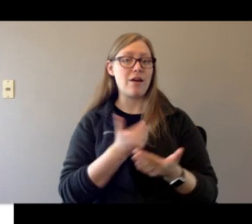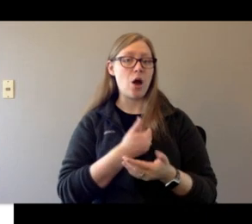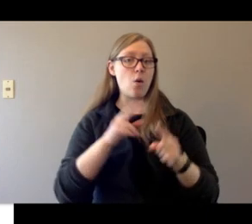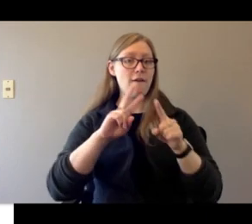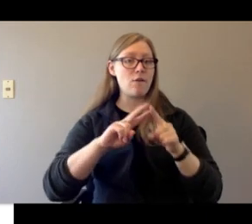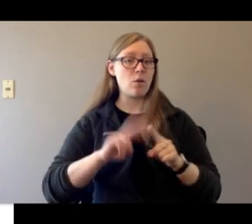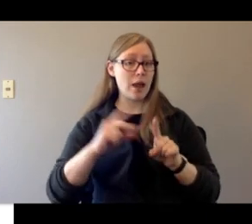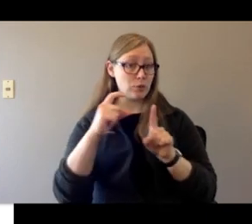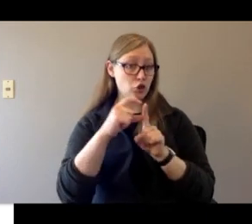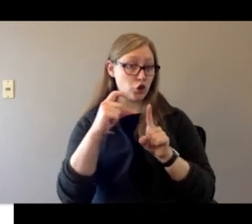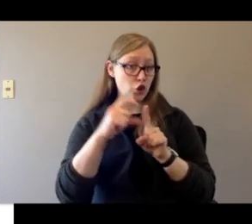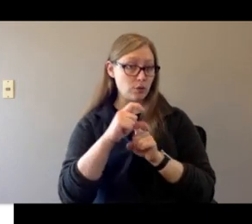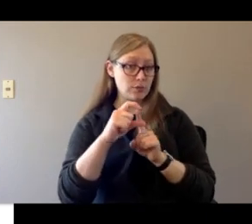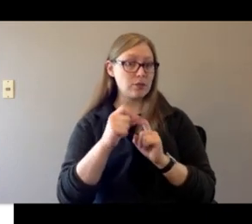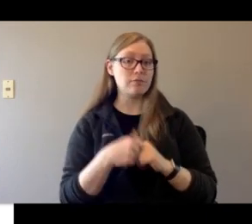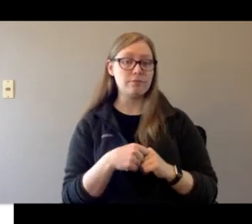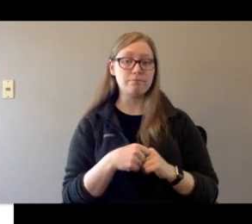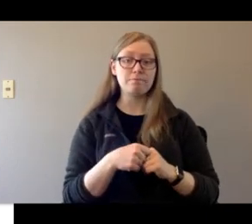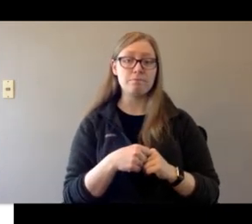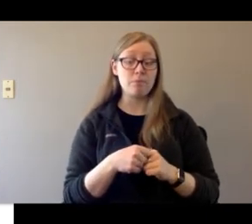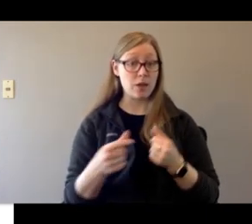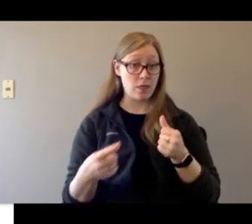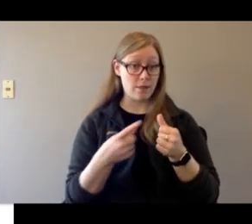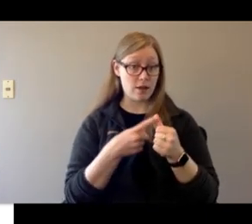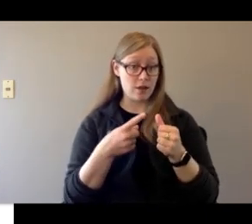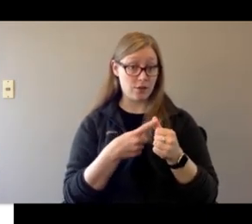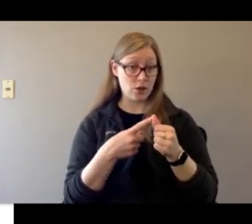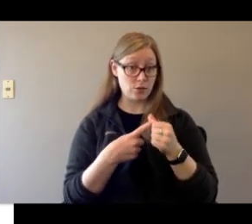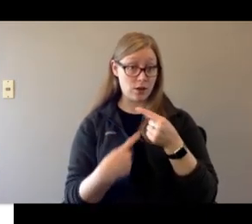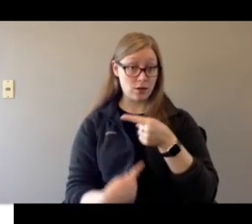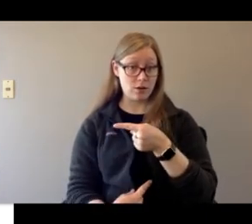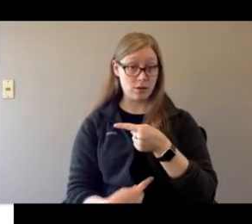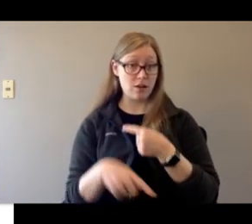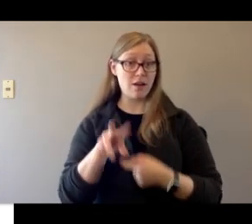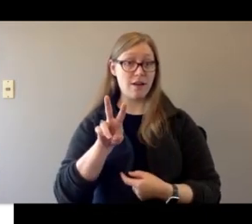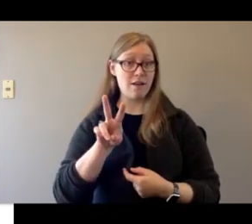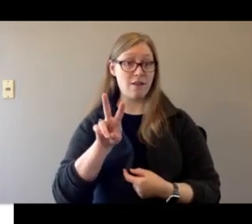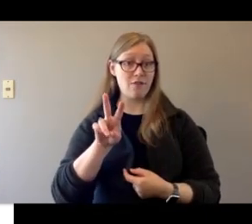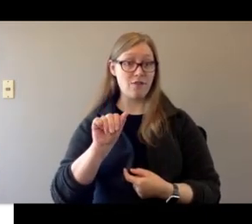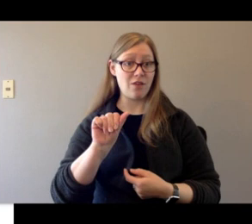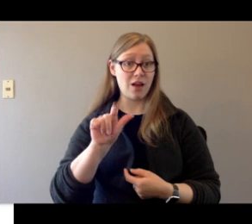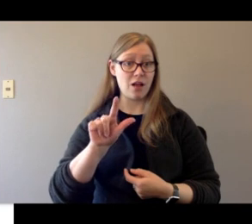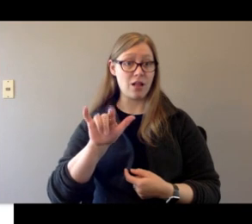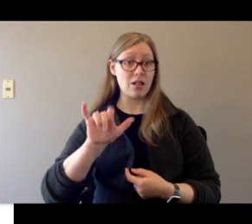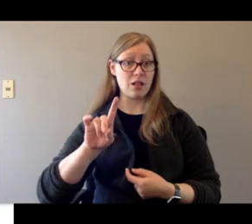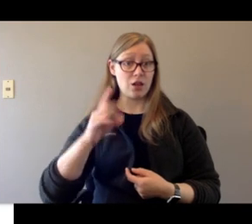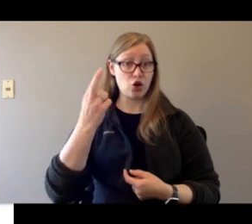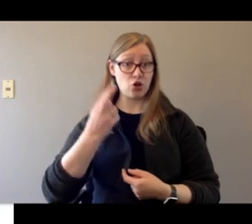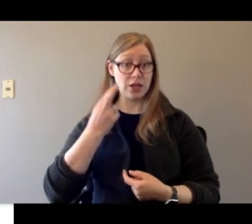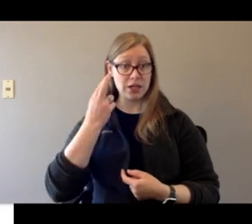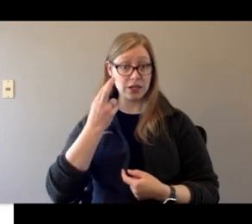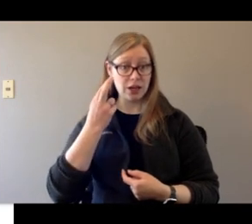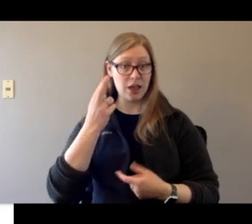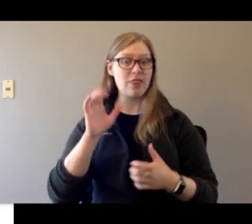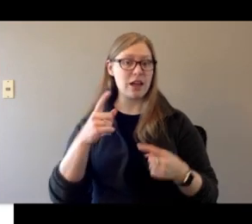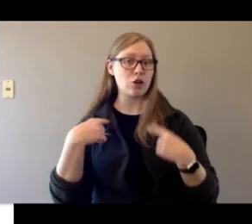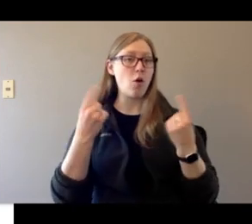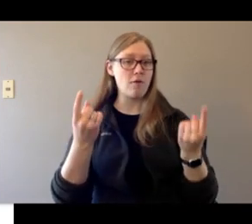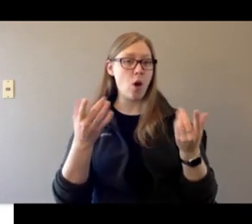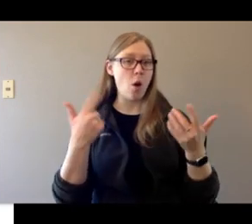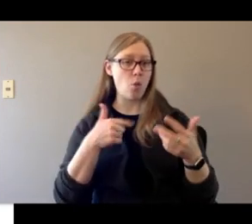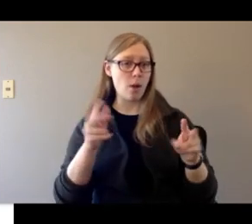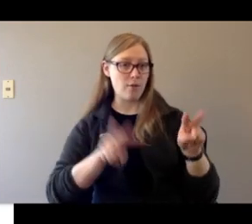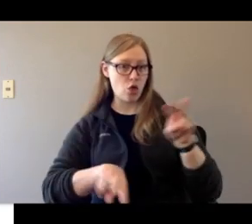memories. So the first one that we're going to go over is valid reasoning, because that's what we've looked at thus far. Reasoning that's based